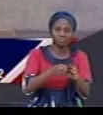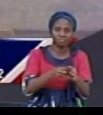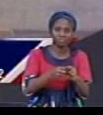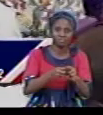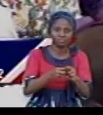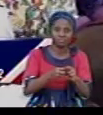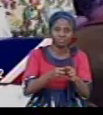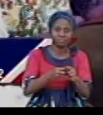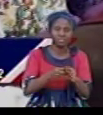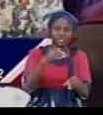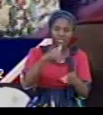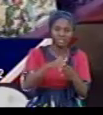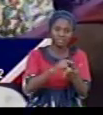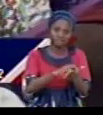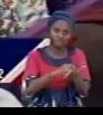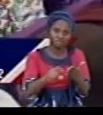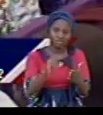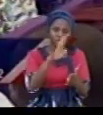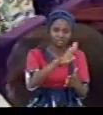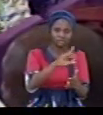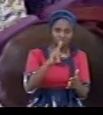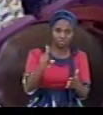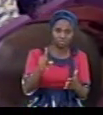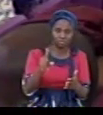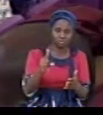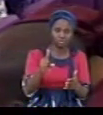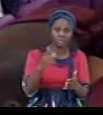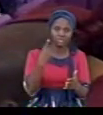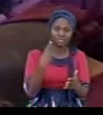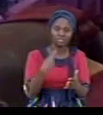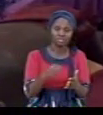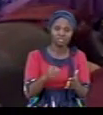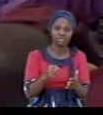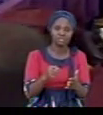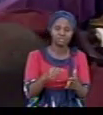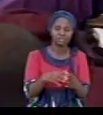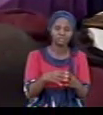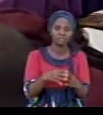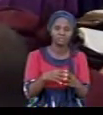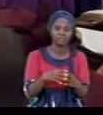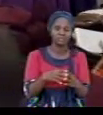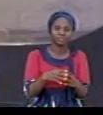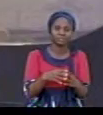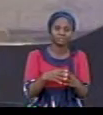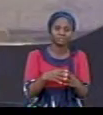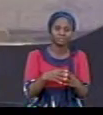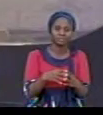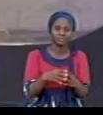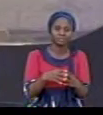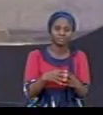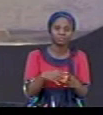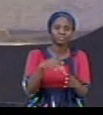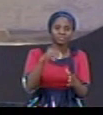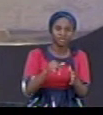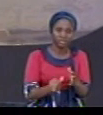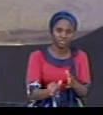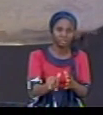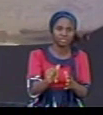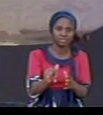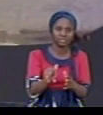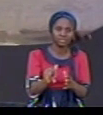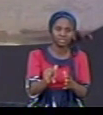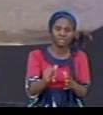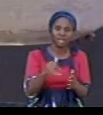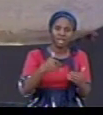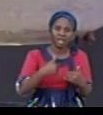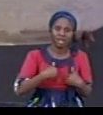verse 51. The proud have had me greatly in derision, yet have